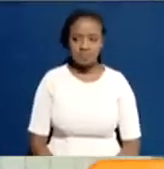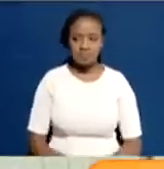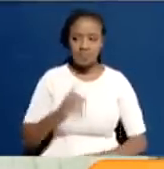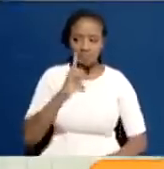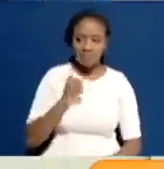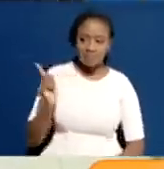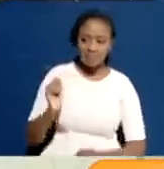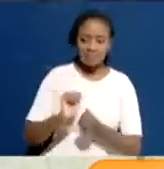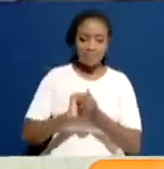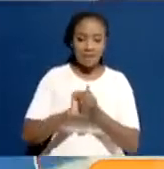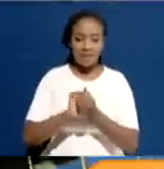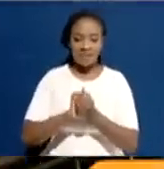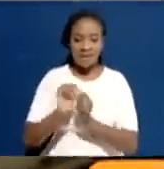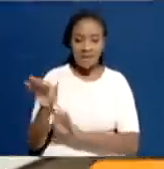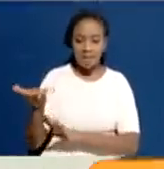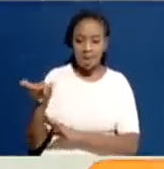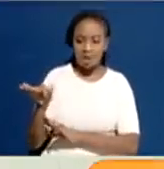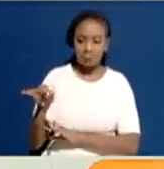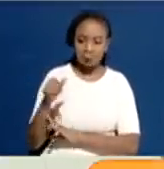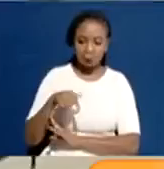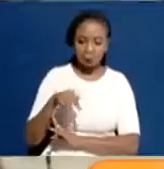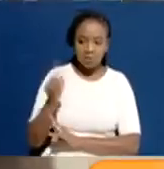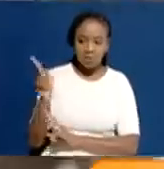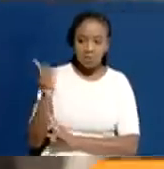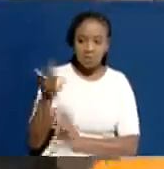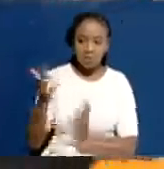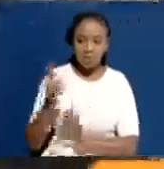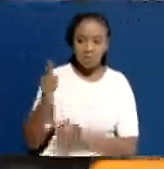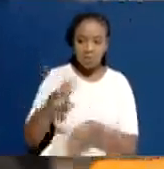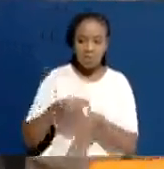Friday morning at Times Tower in Nairobi,